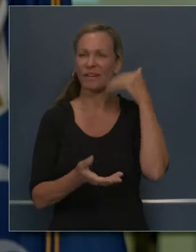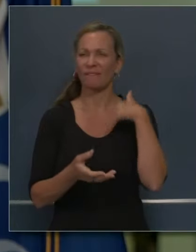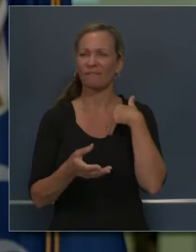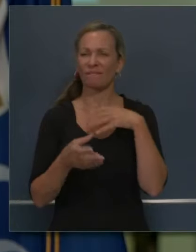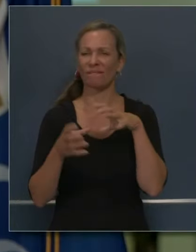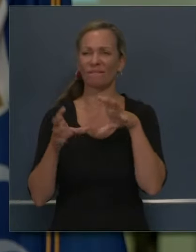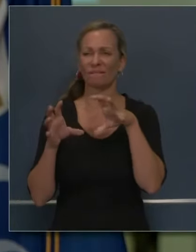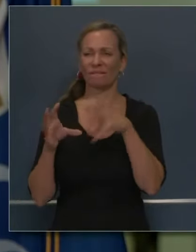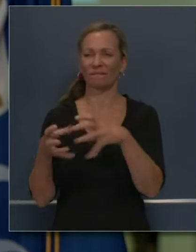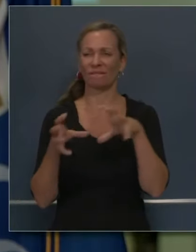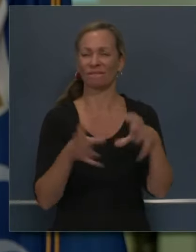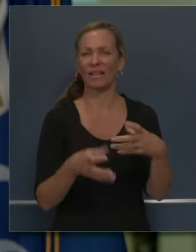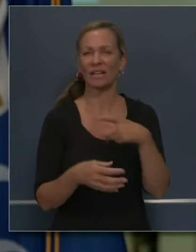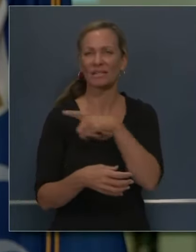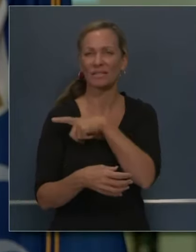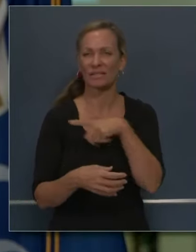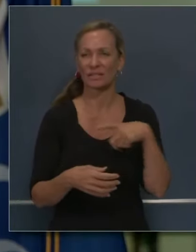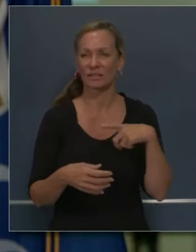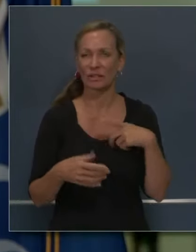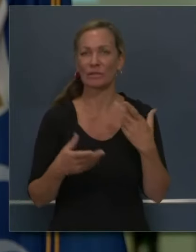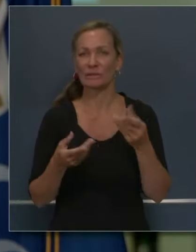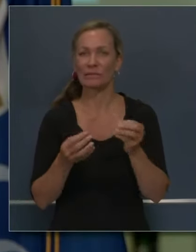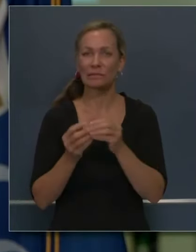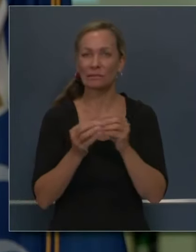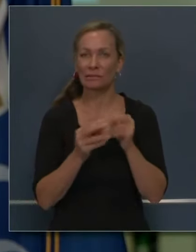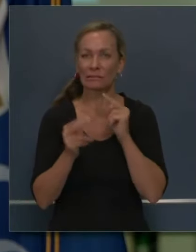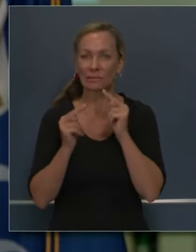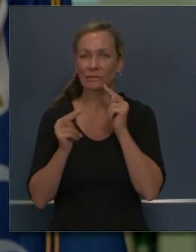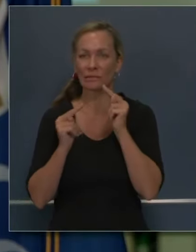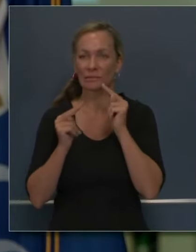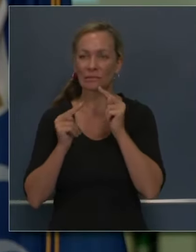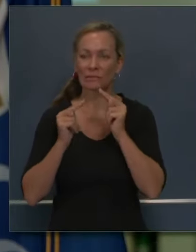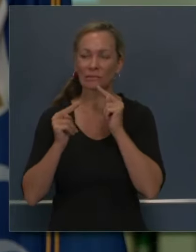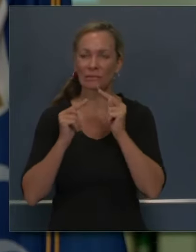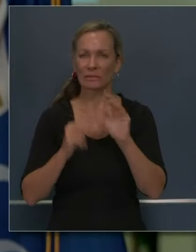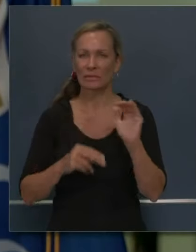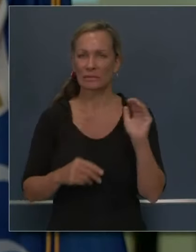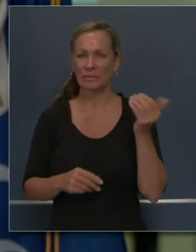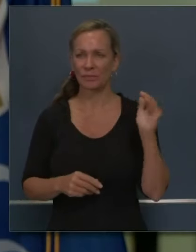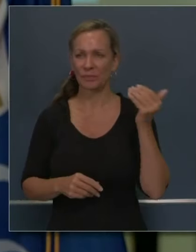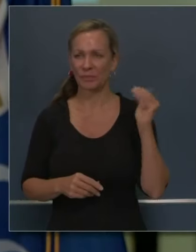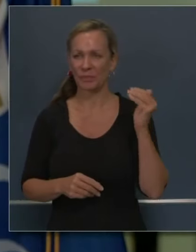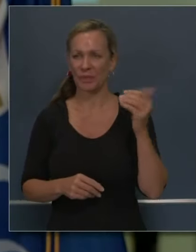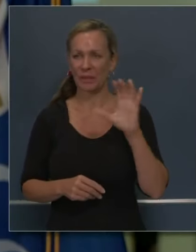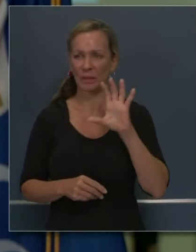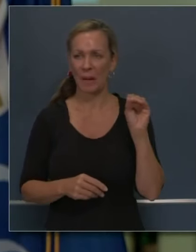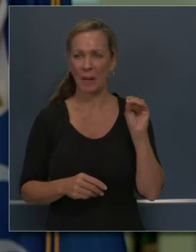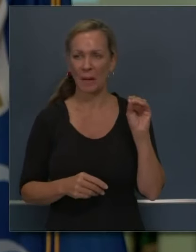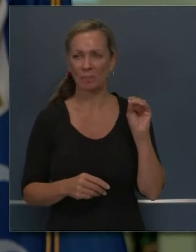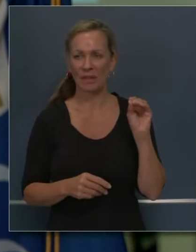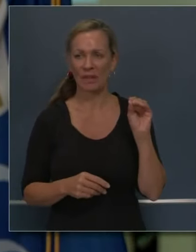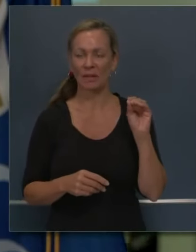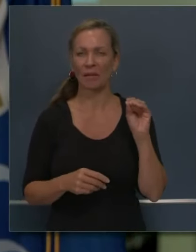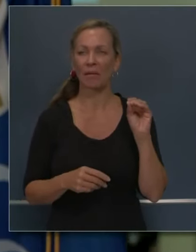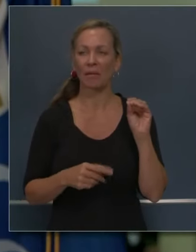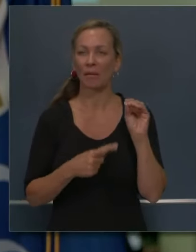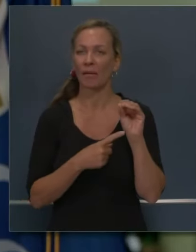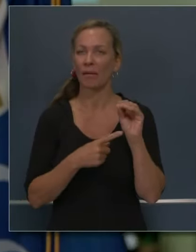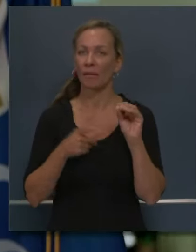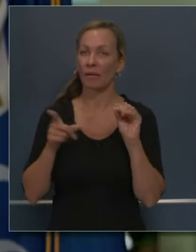resolution. The gig companies got that court reprieve, so they are not pulling their cars off the road. Is there any space to find some